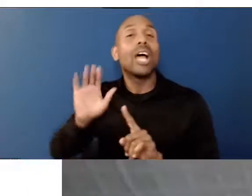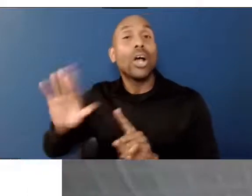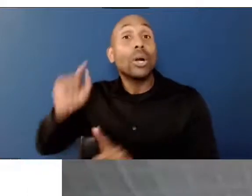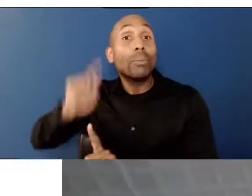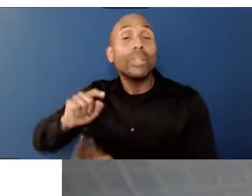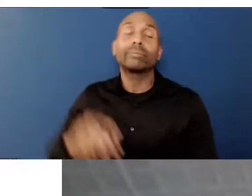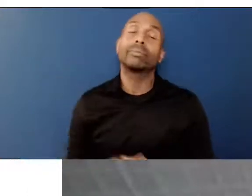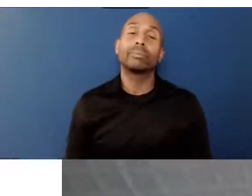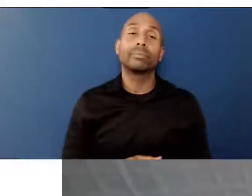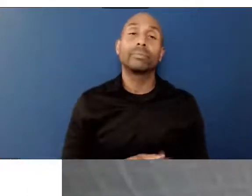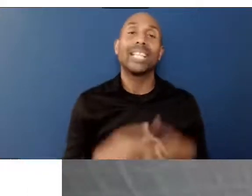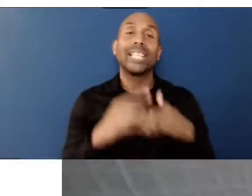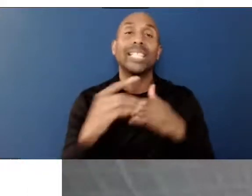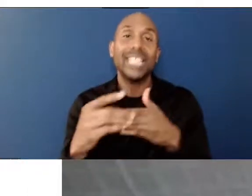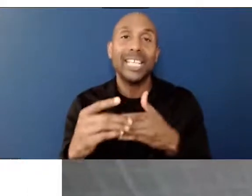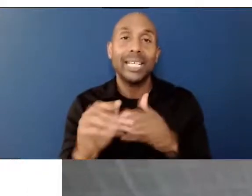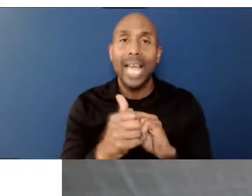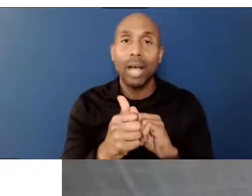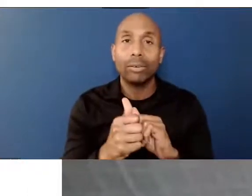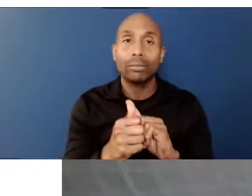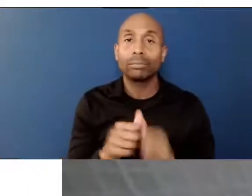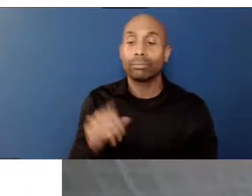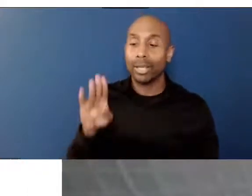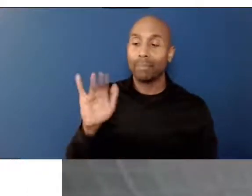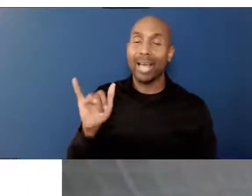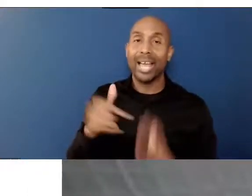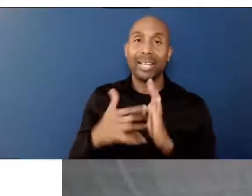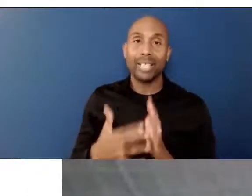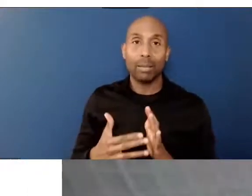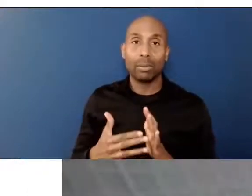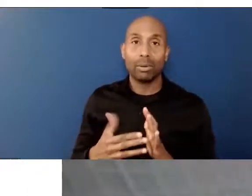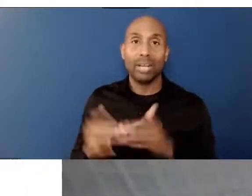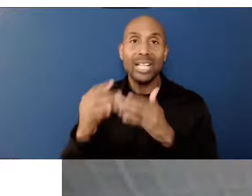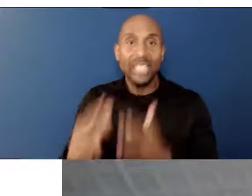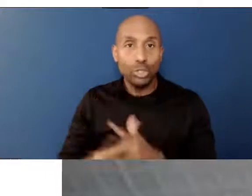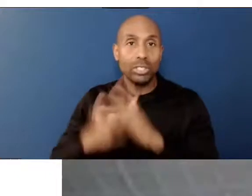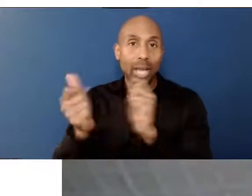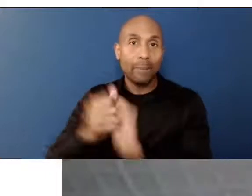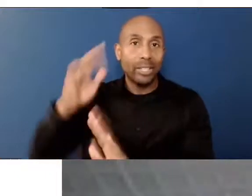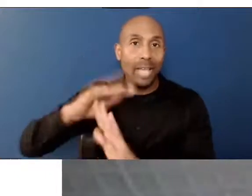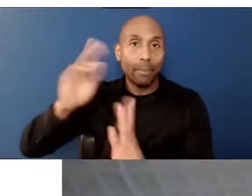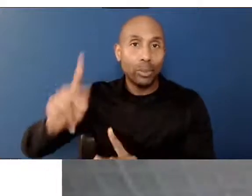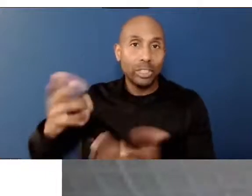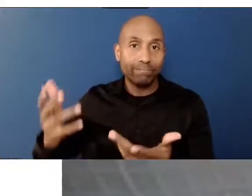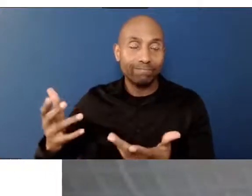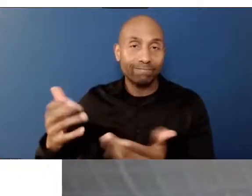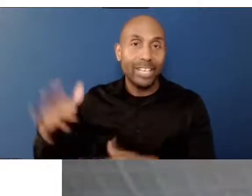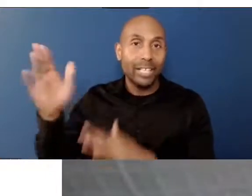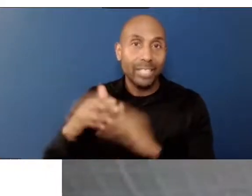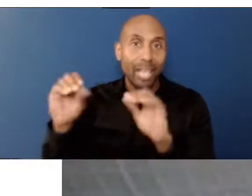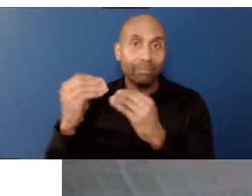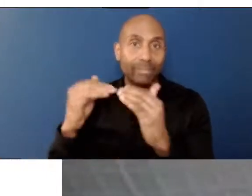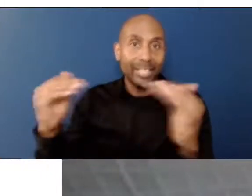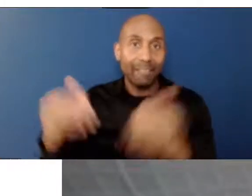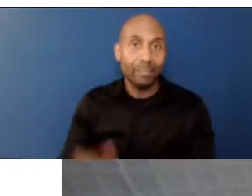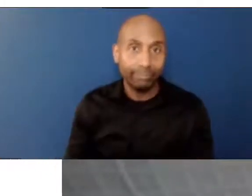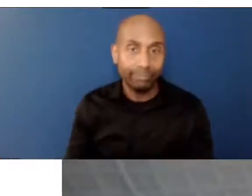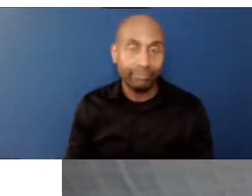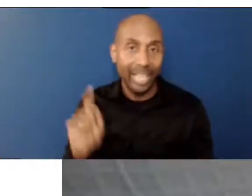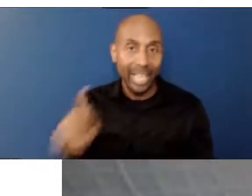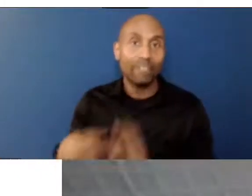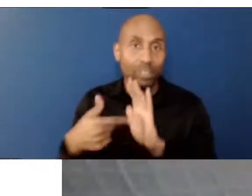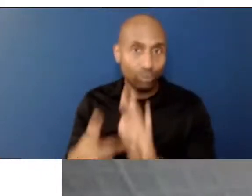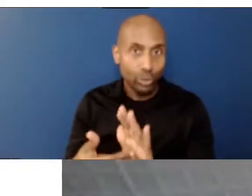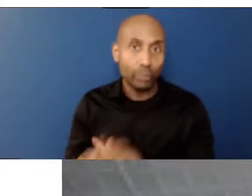leadership needs to start at the top. So what I love about prescribed public sector bodies and what that means when it comes to the standards and the legislation is